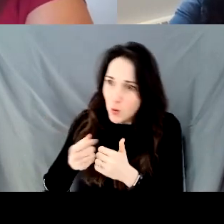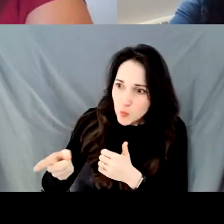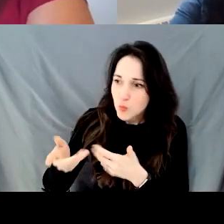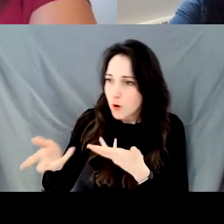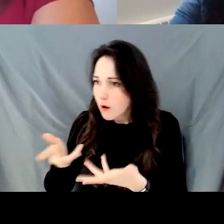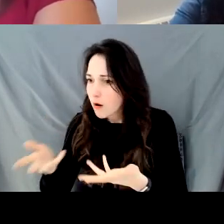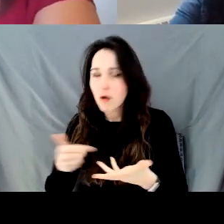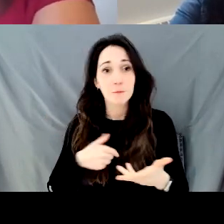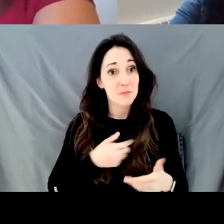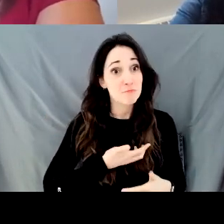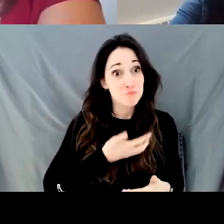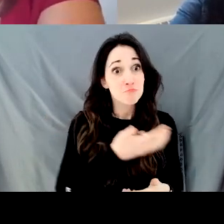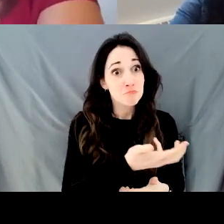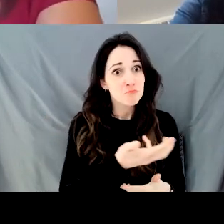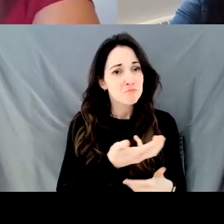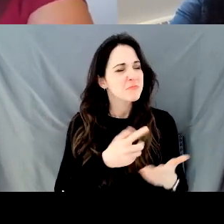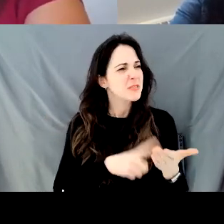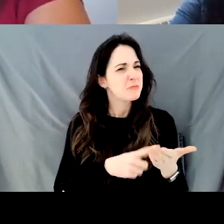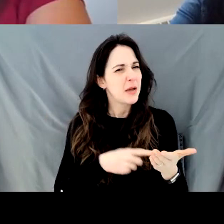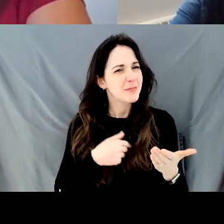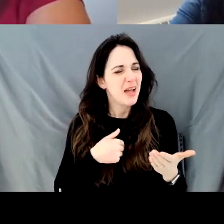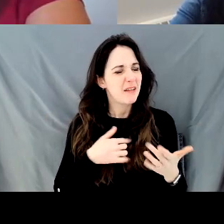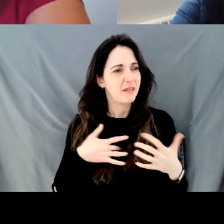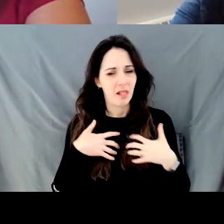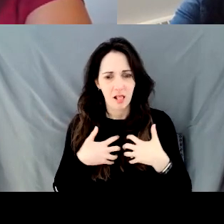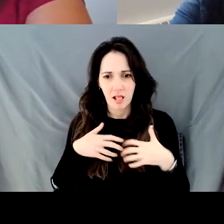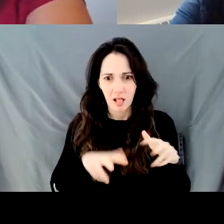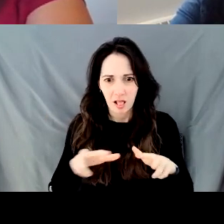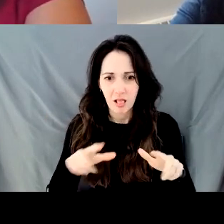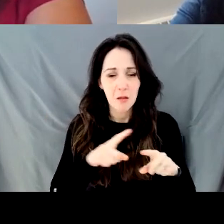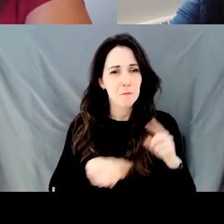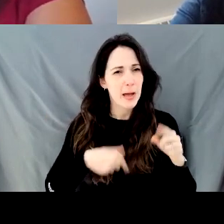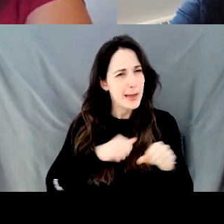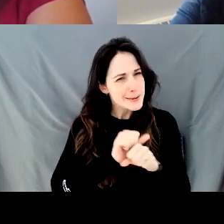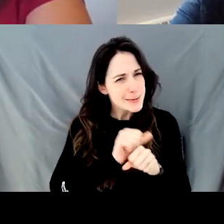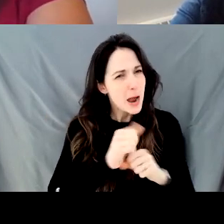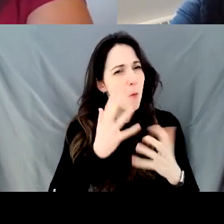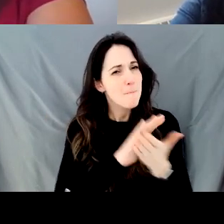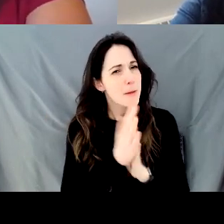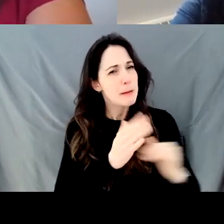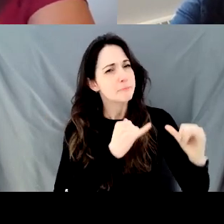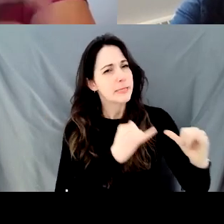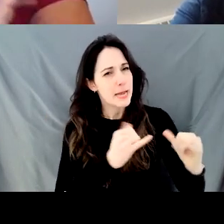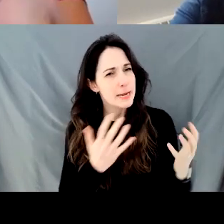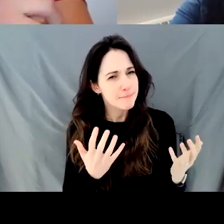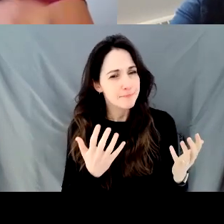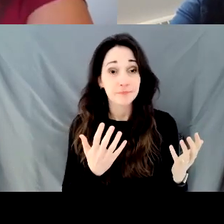those moments, but that the work was important. So anytime anyone would question my